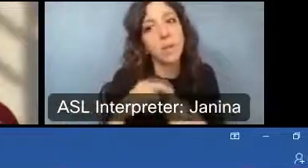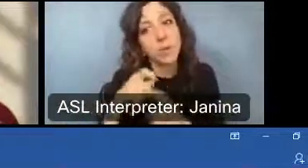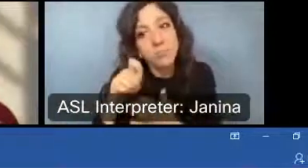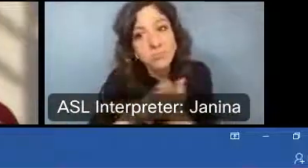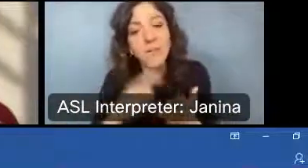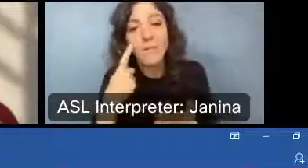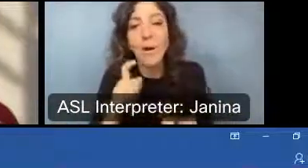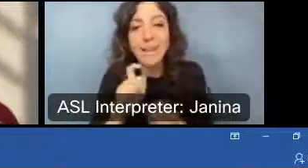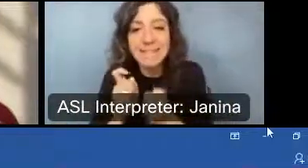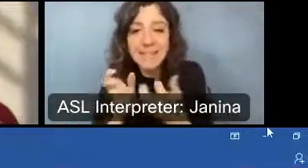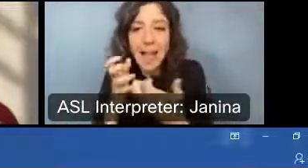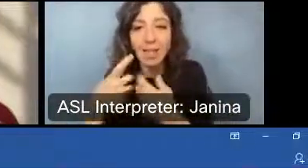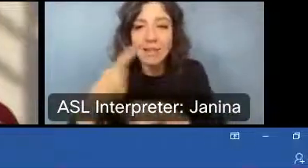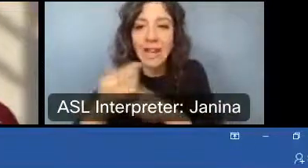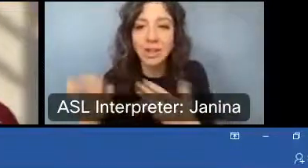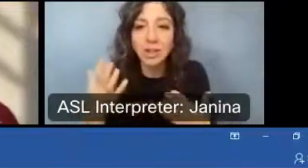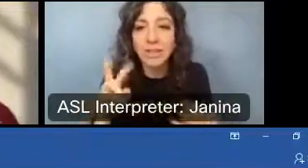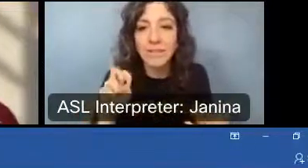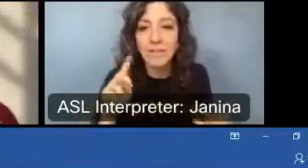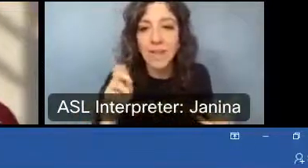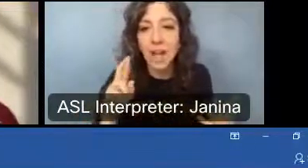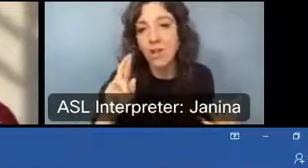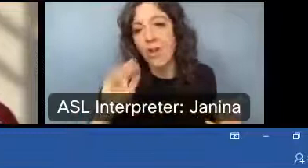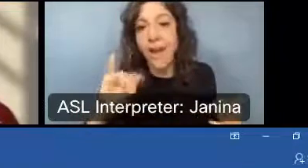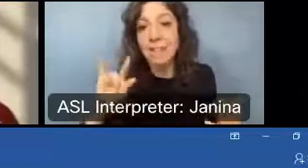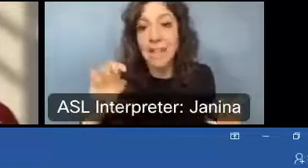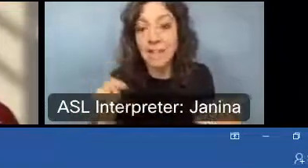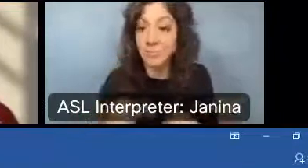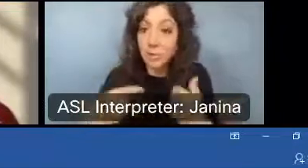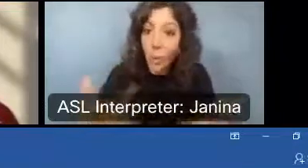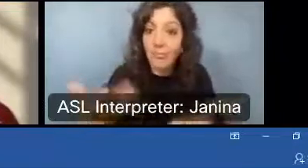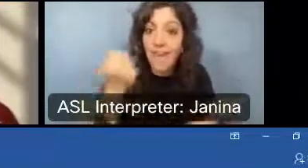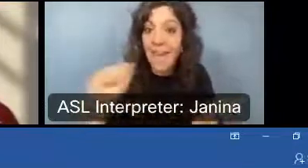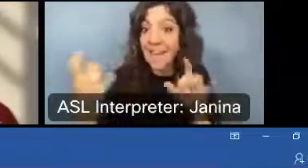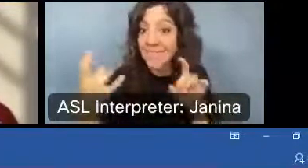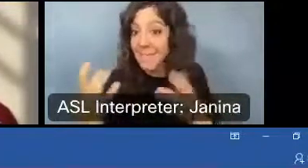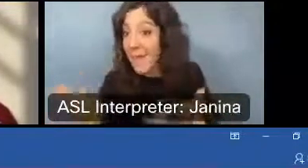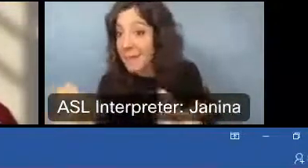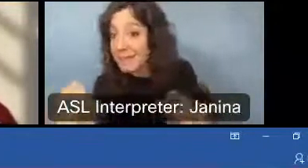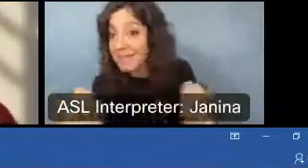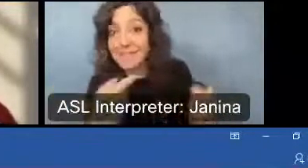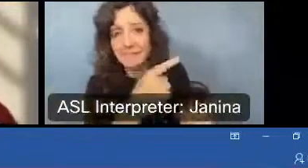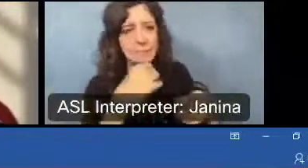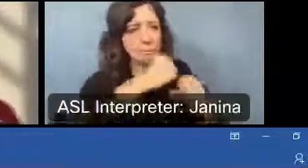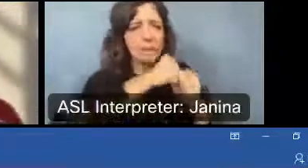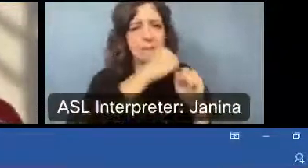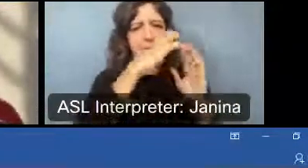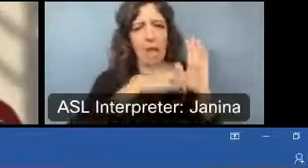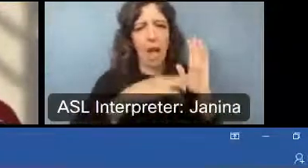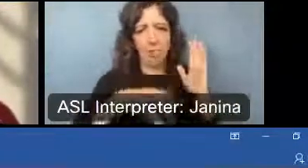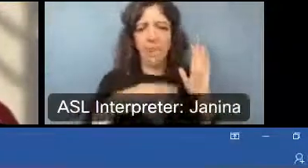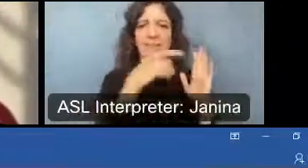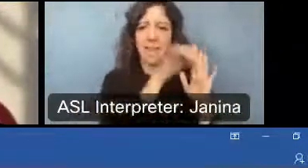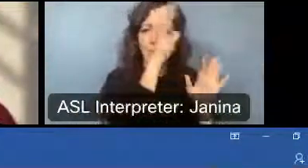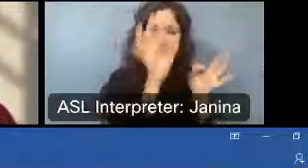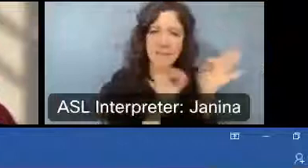So feedback from folks related to this, brief document here that outlines,